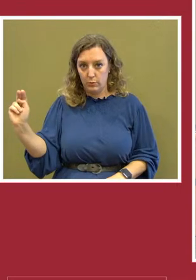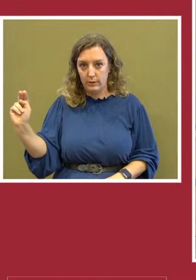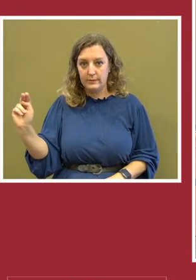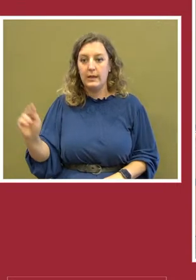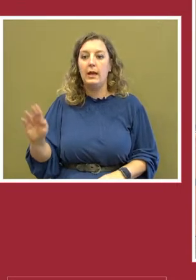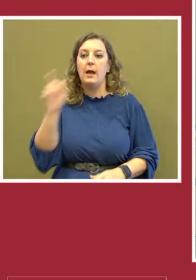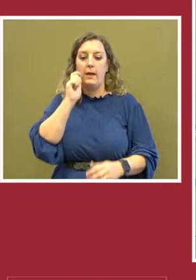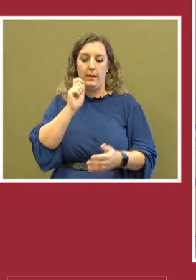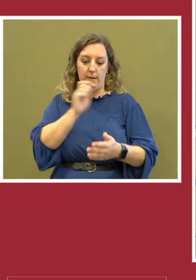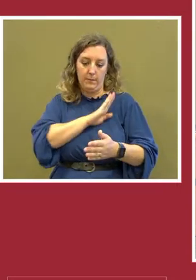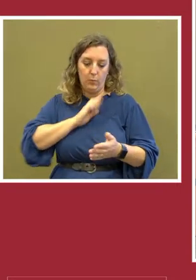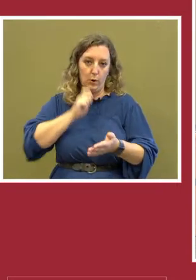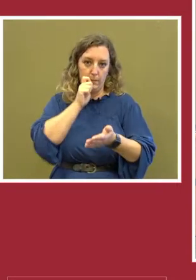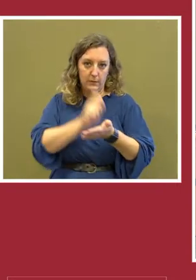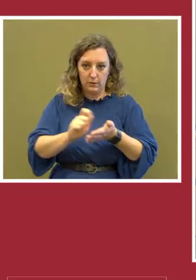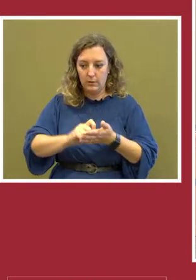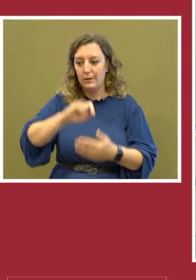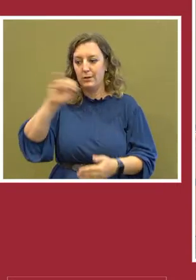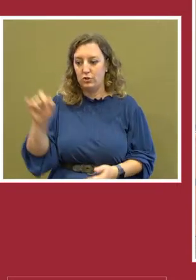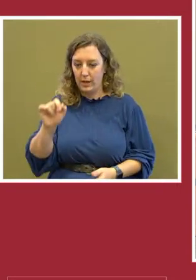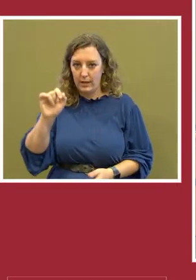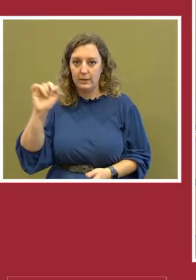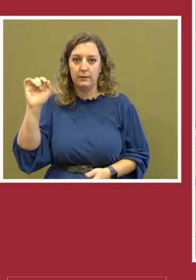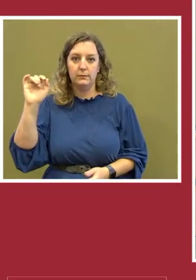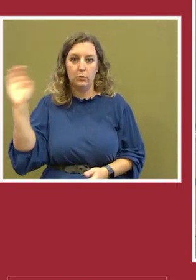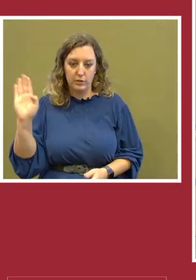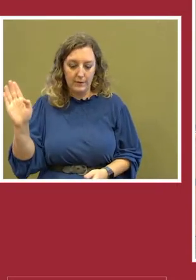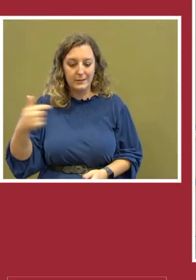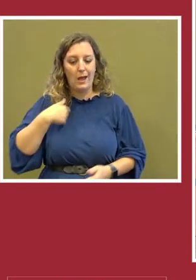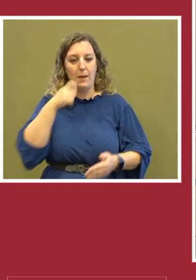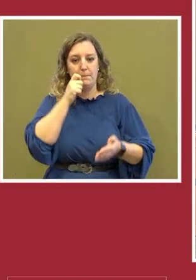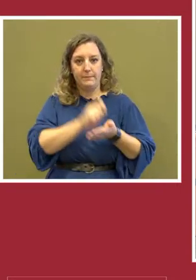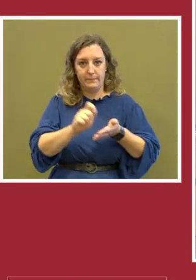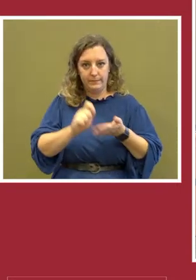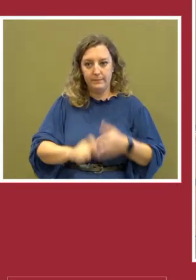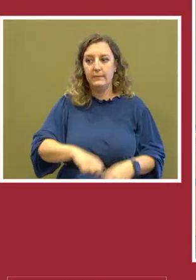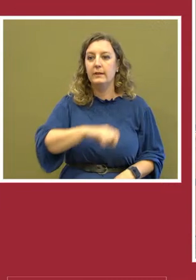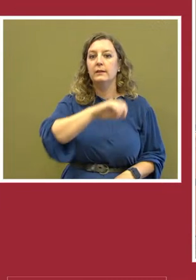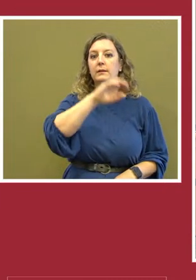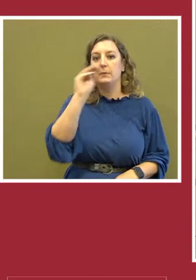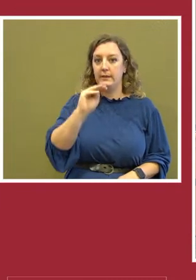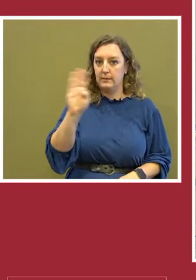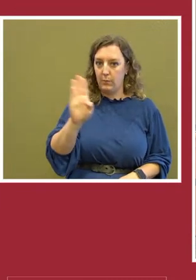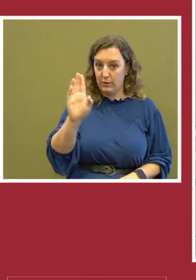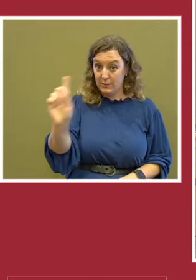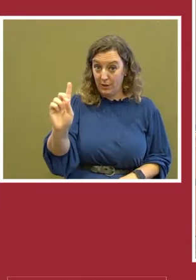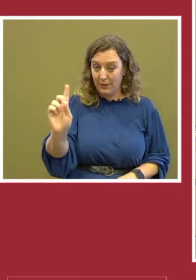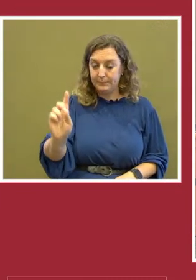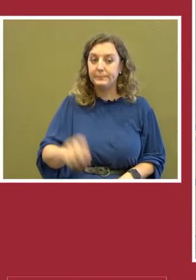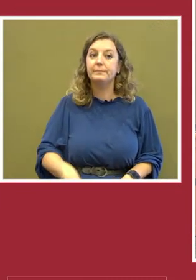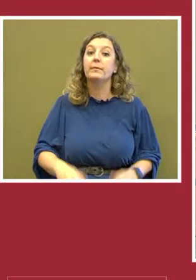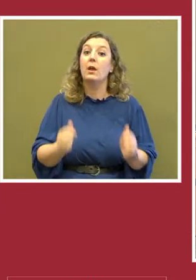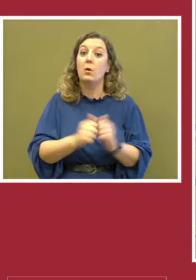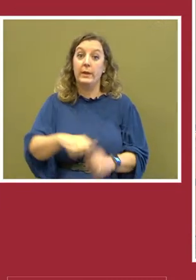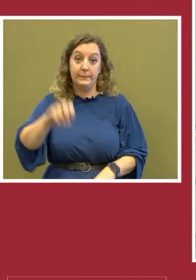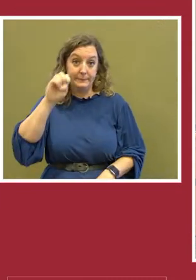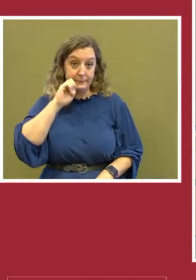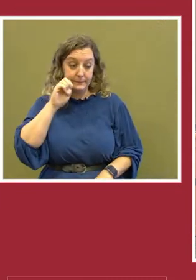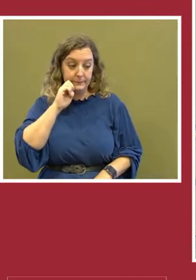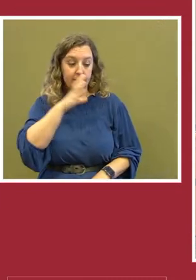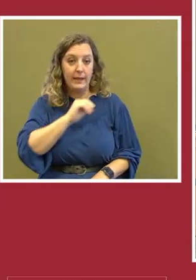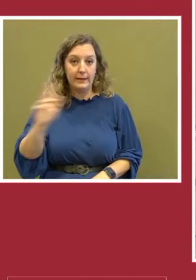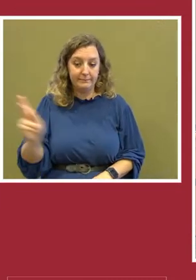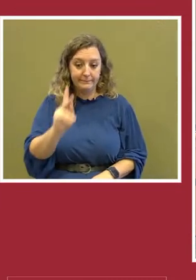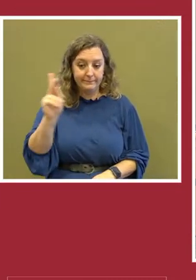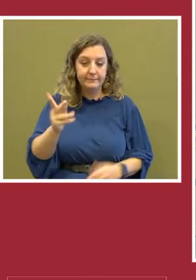Board Clerk Janet Bojanowski, and I am Melissa Barnes-Delacchia, Chair of the Board. We have Aaron Trimble and